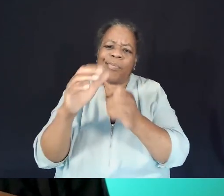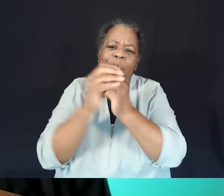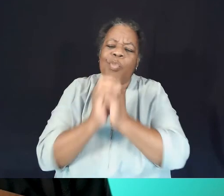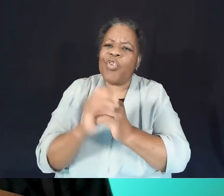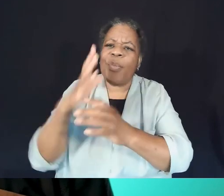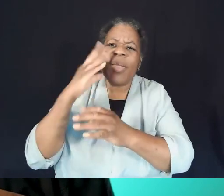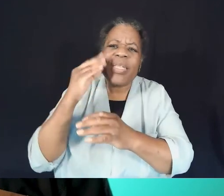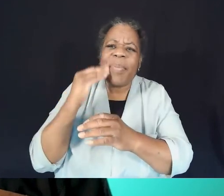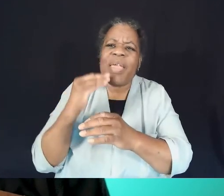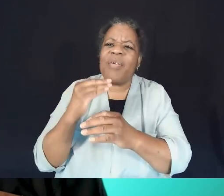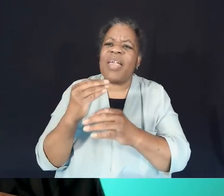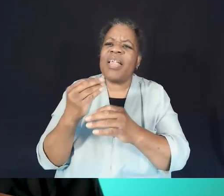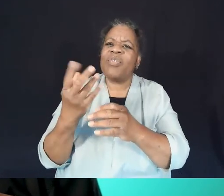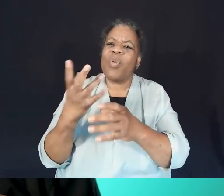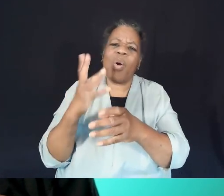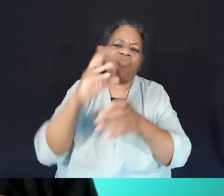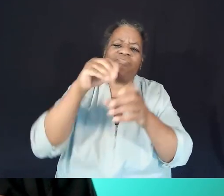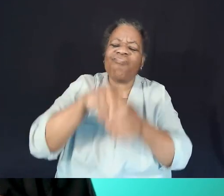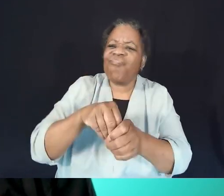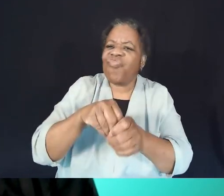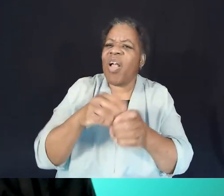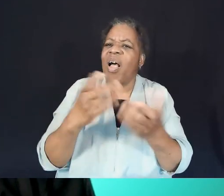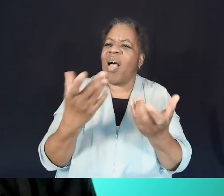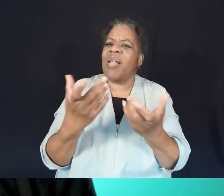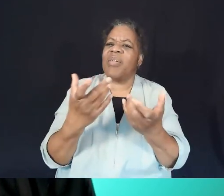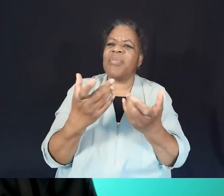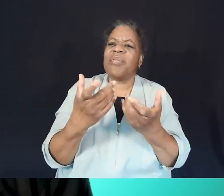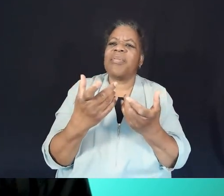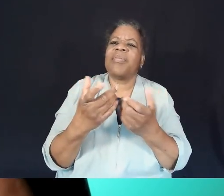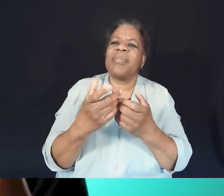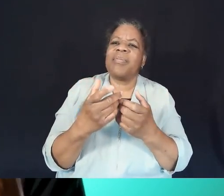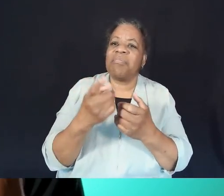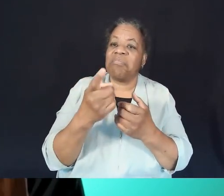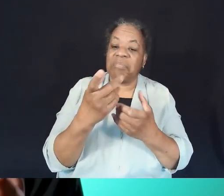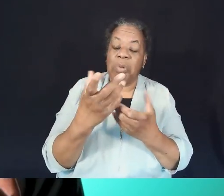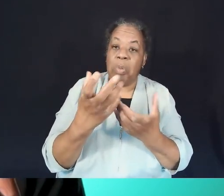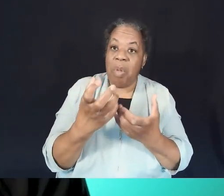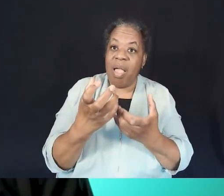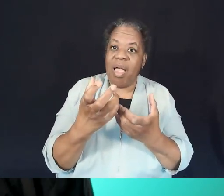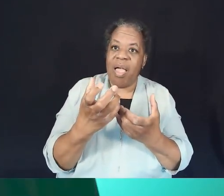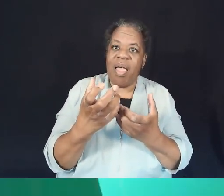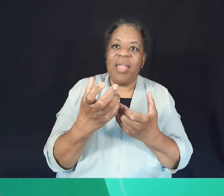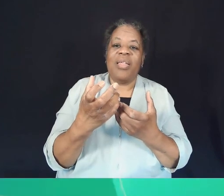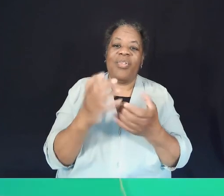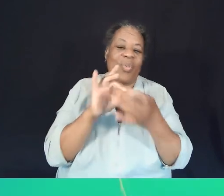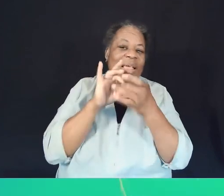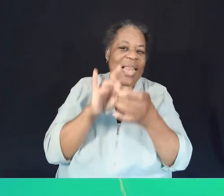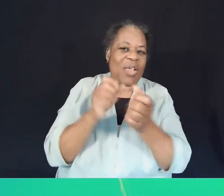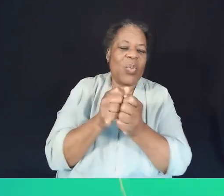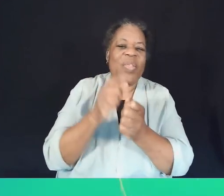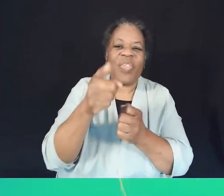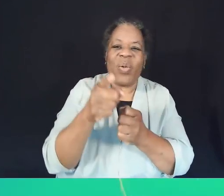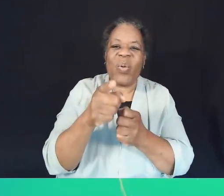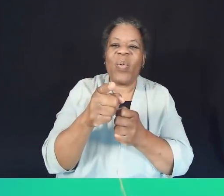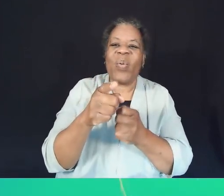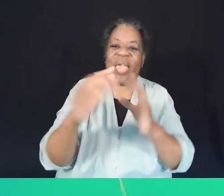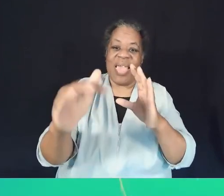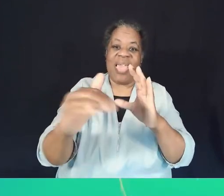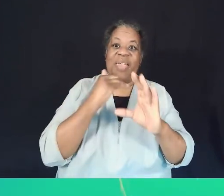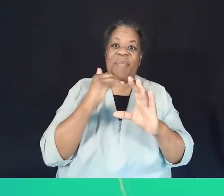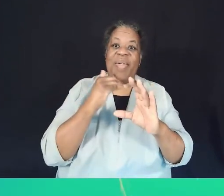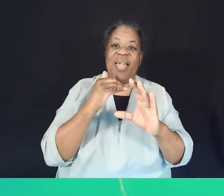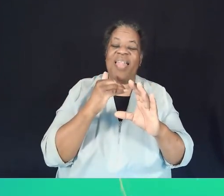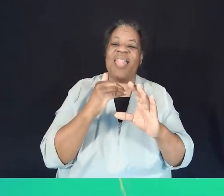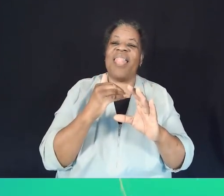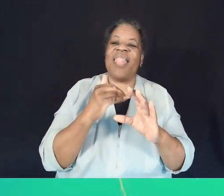how to discover life with God for the good of the world in this online space, we would love to connect with you. Shoot me an email or fill out the connection card